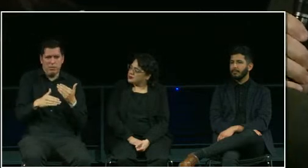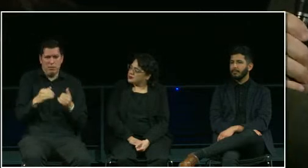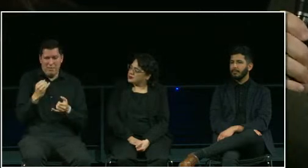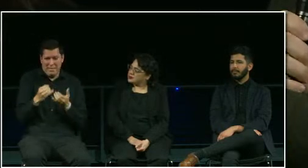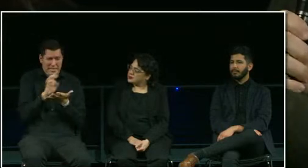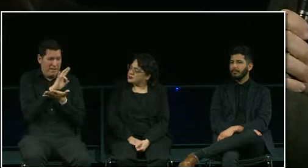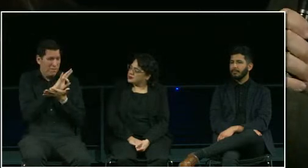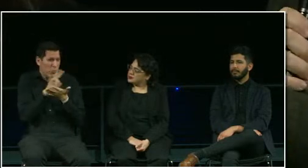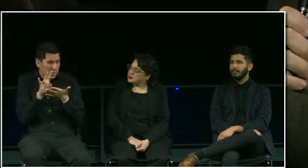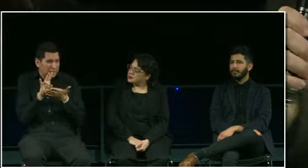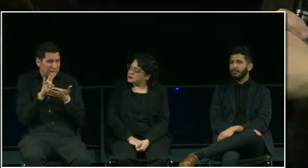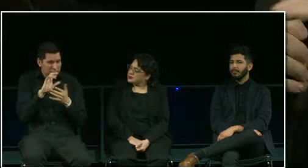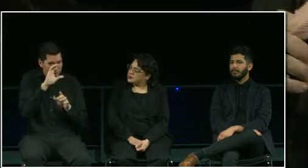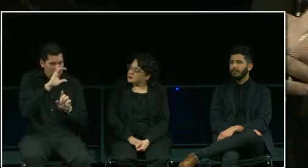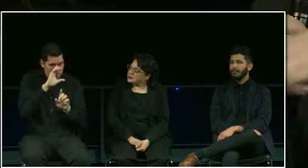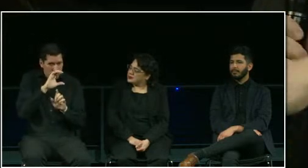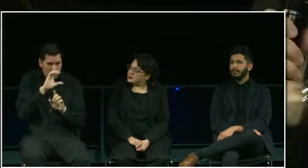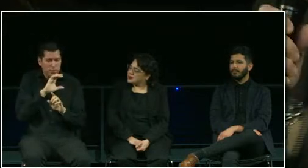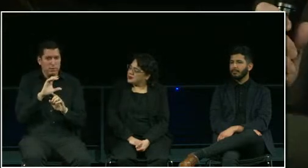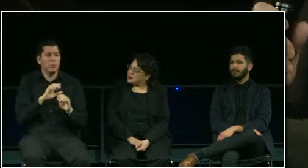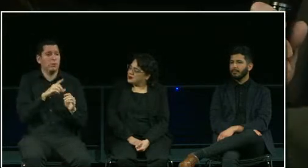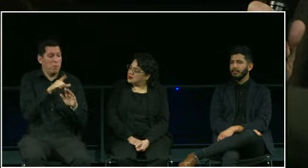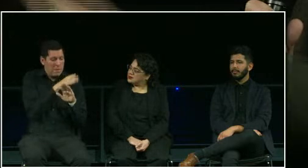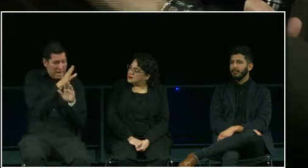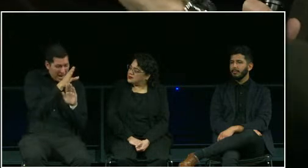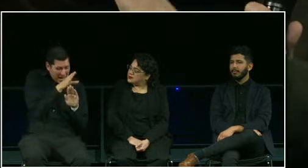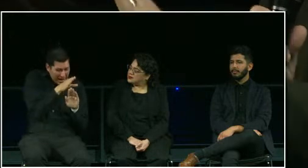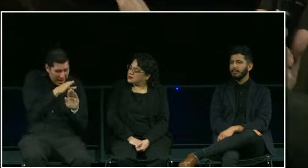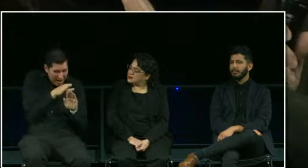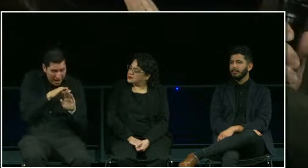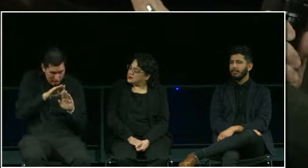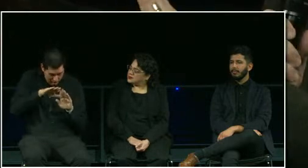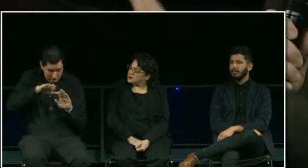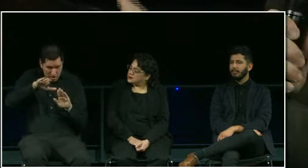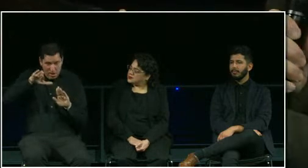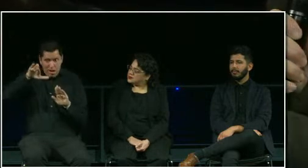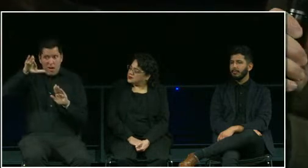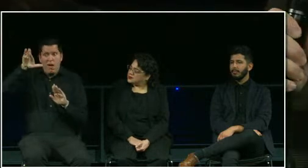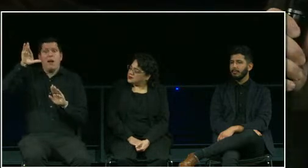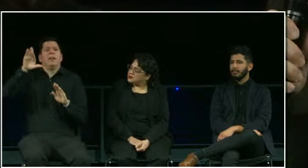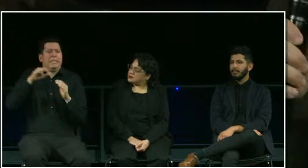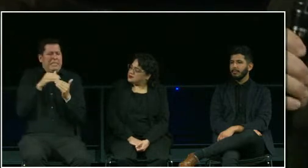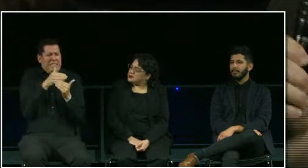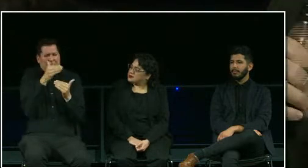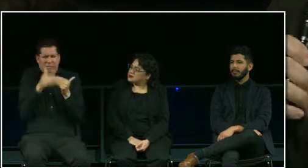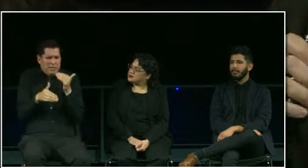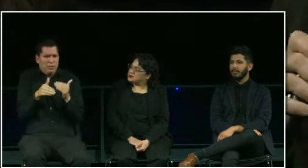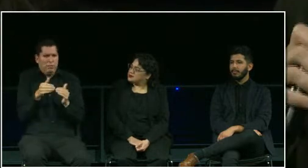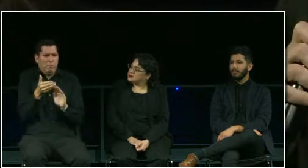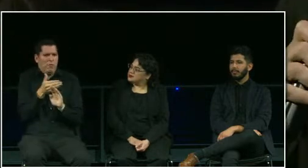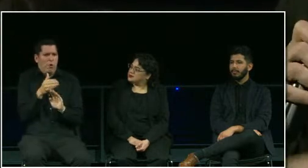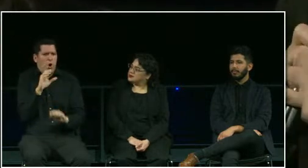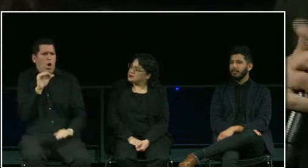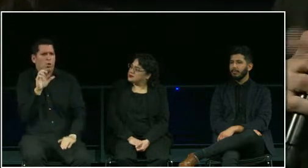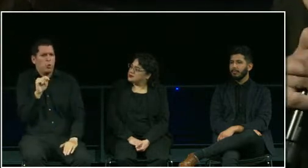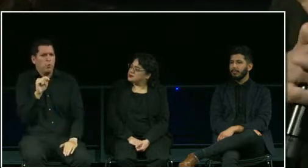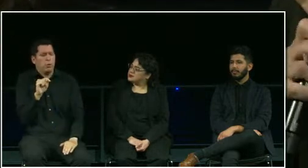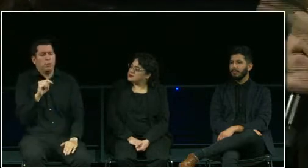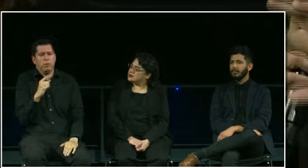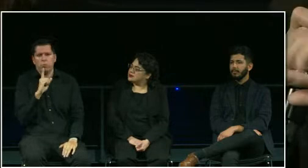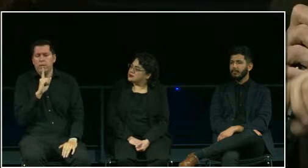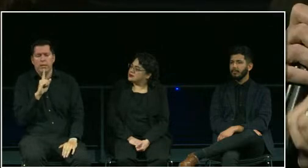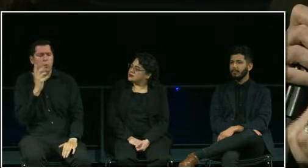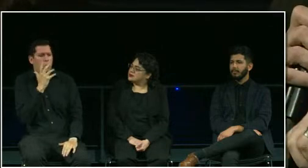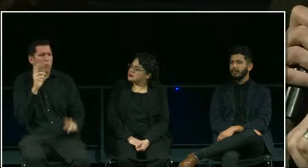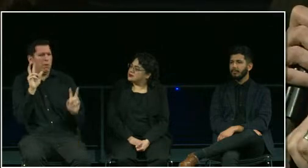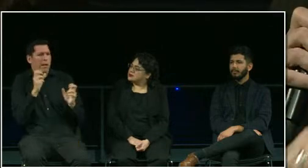of animation between the wave going down and right when it started peaking up again in October, and like somehow that we were like blessed in